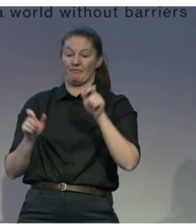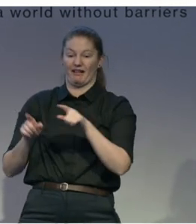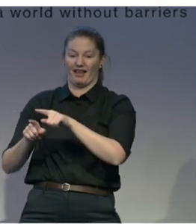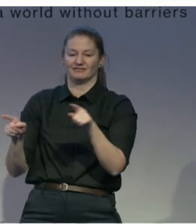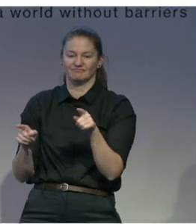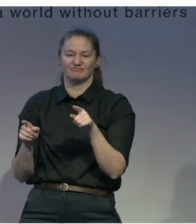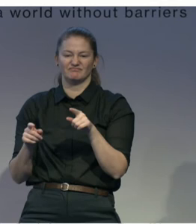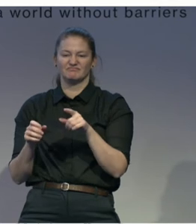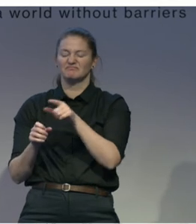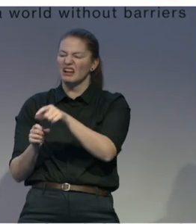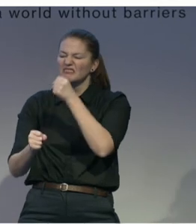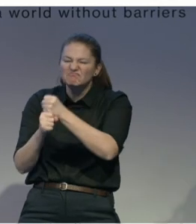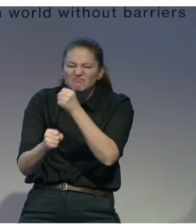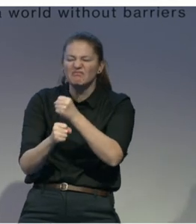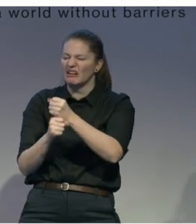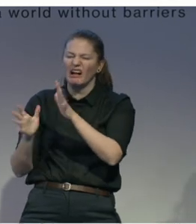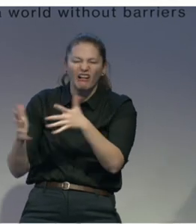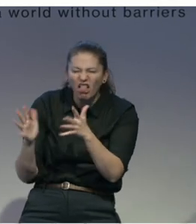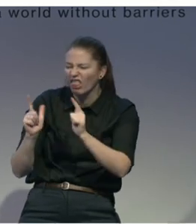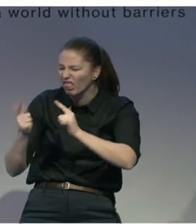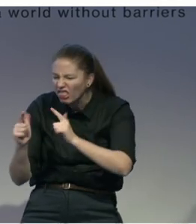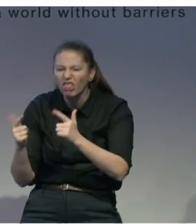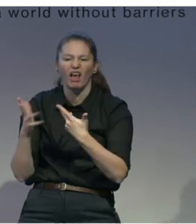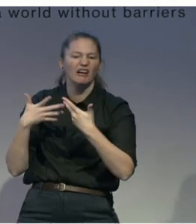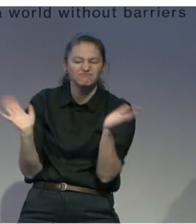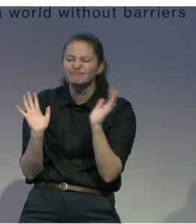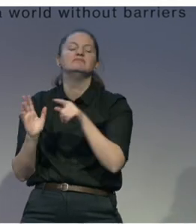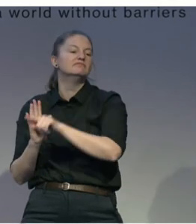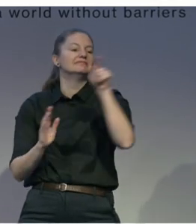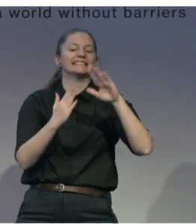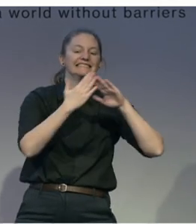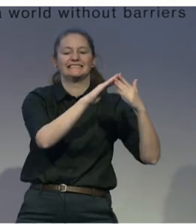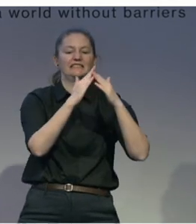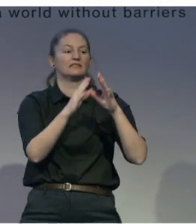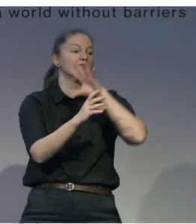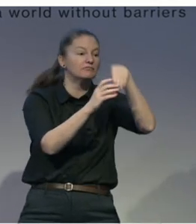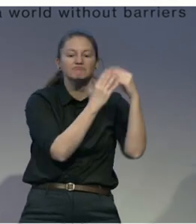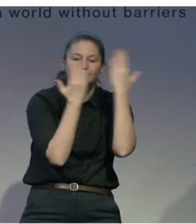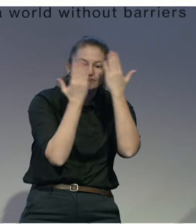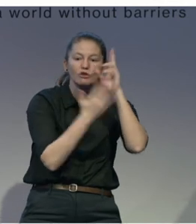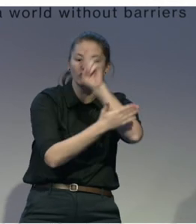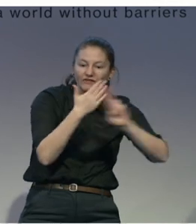work or studies. Disability and Development Foundation